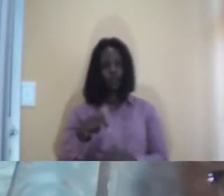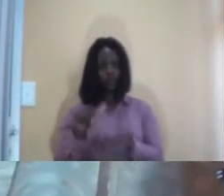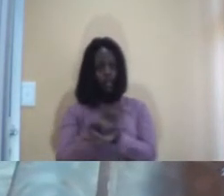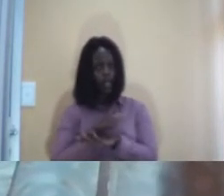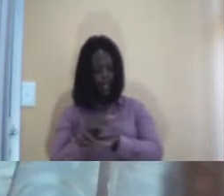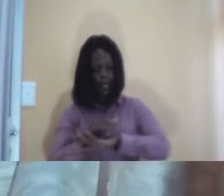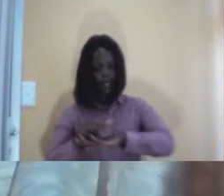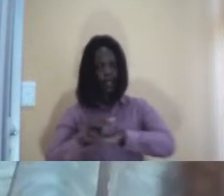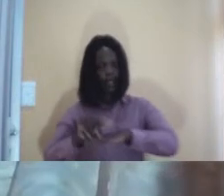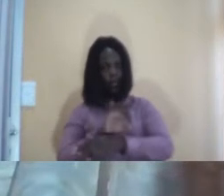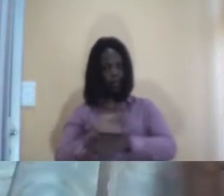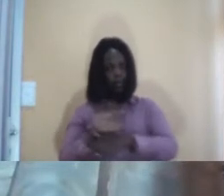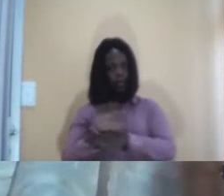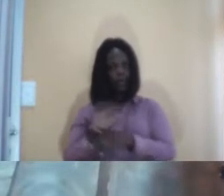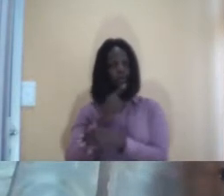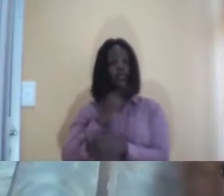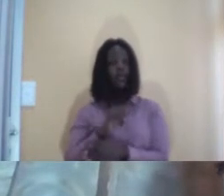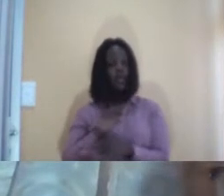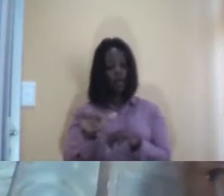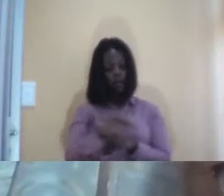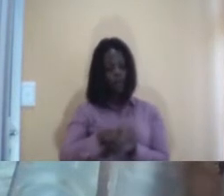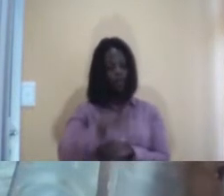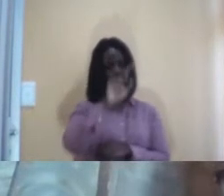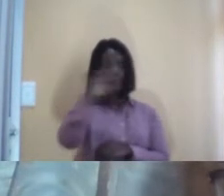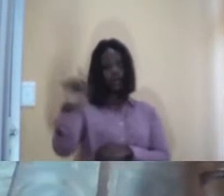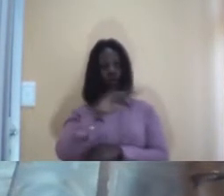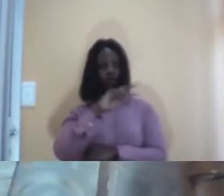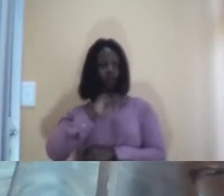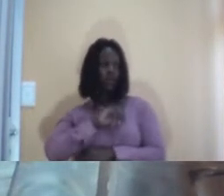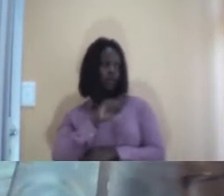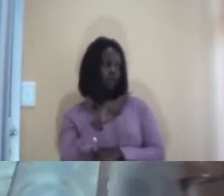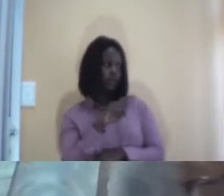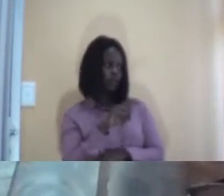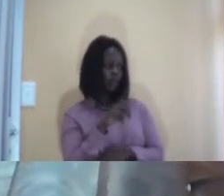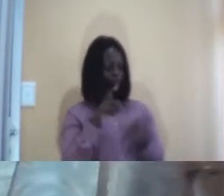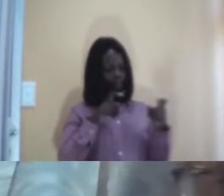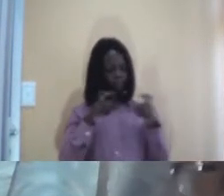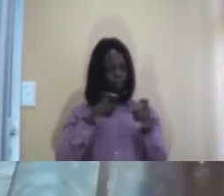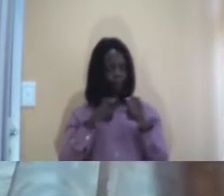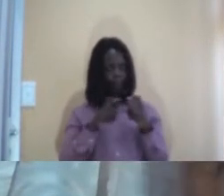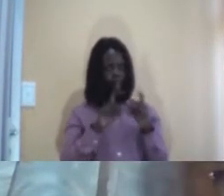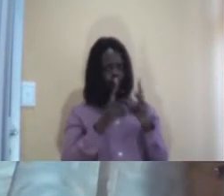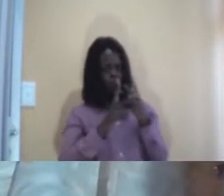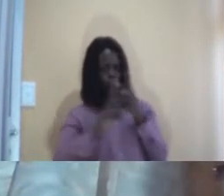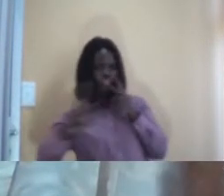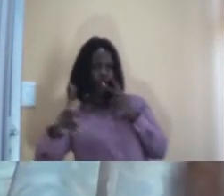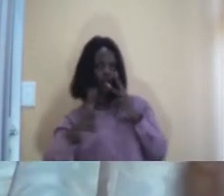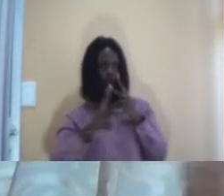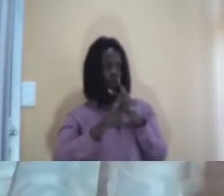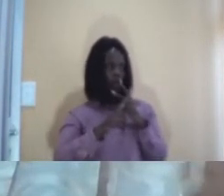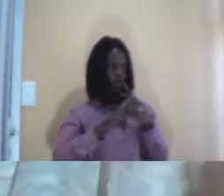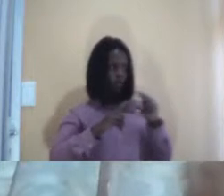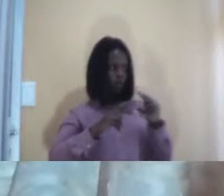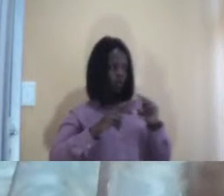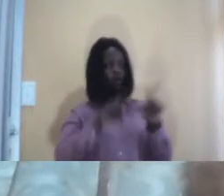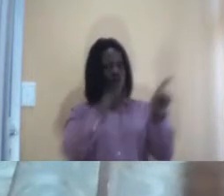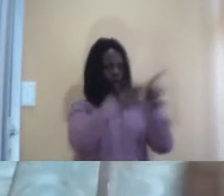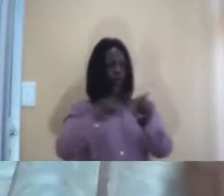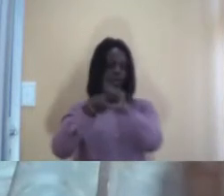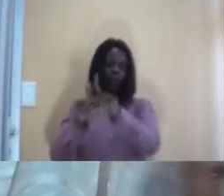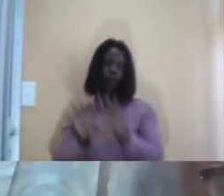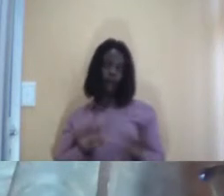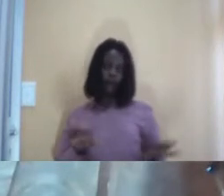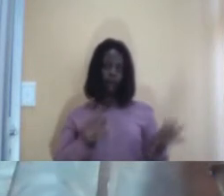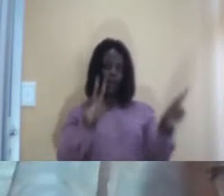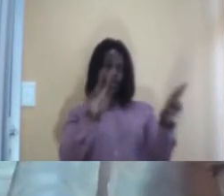that different areas of the province need different management practices. While you are on the